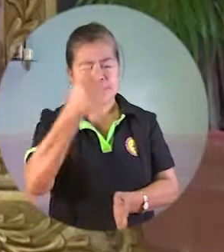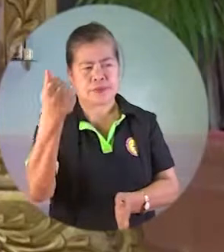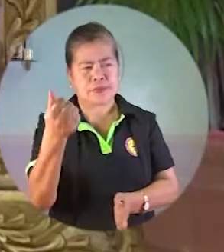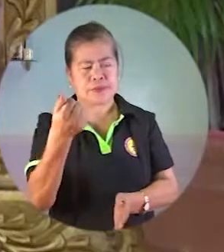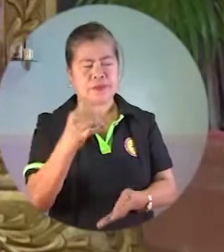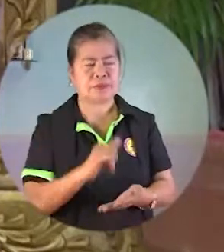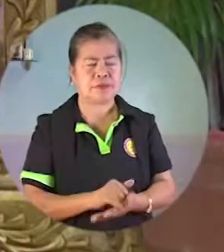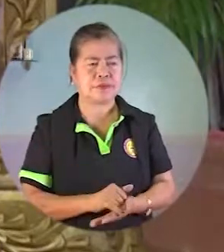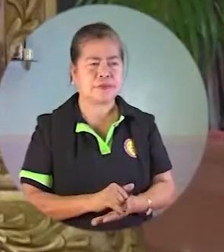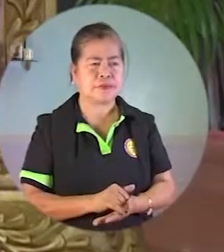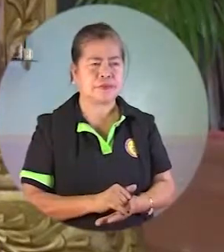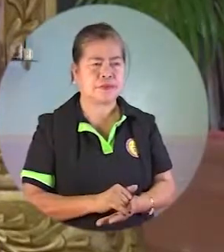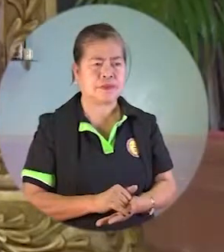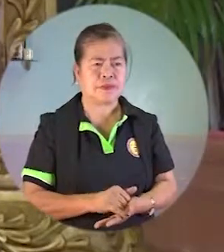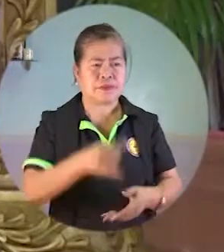Other than that,